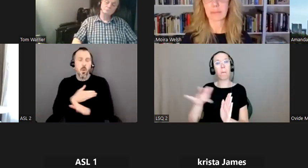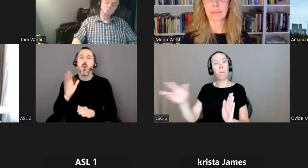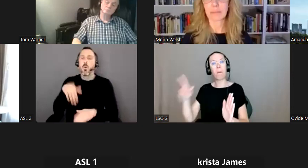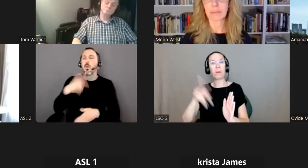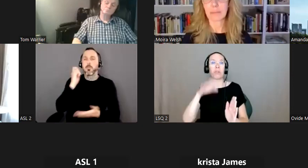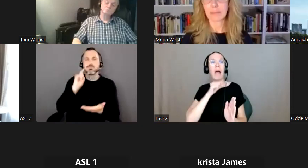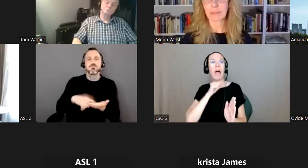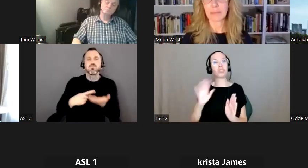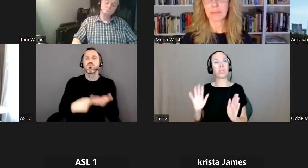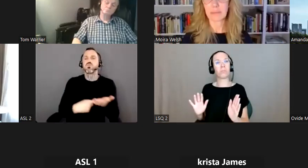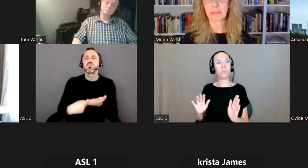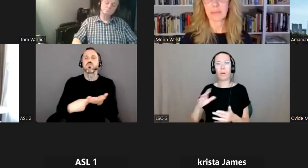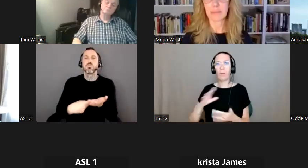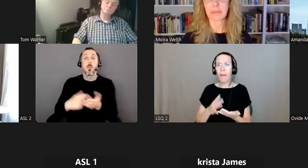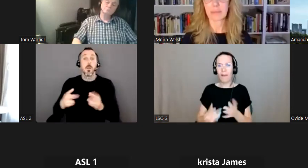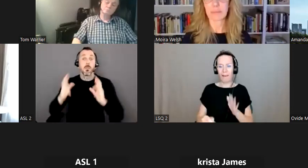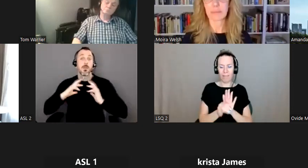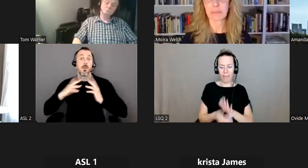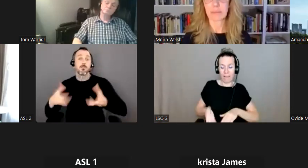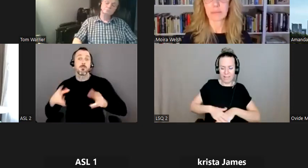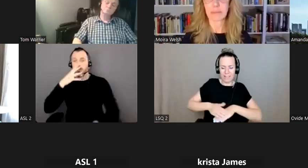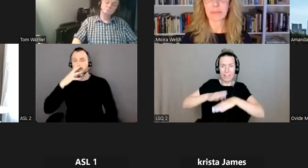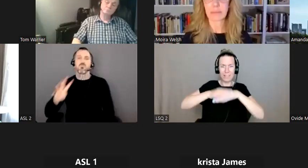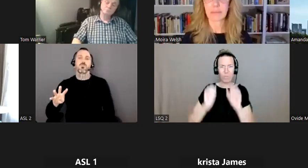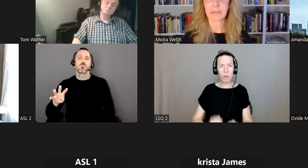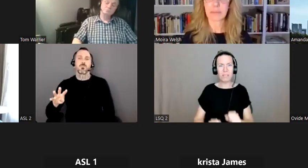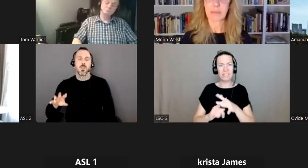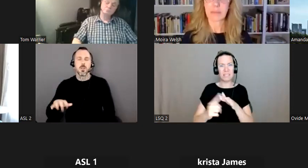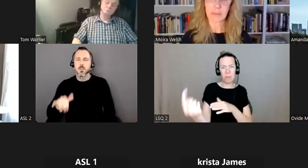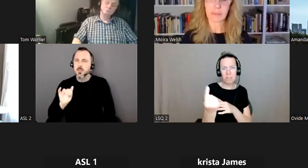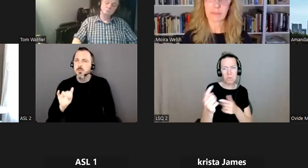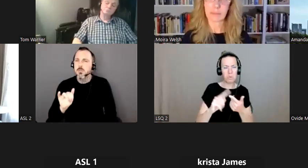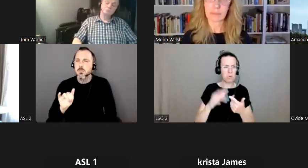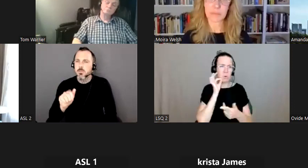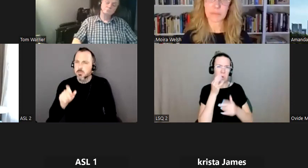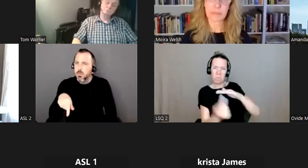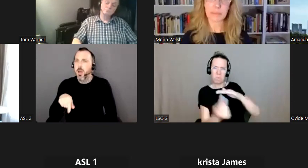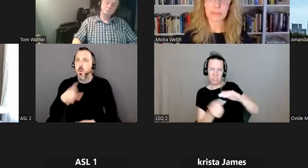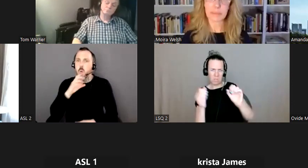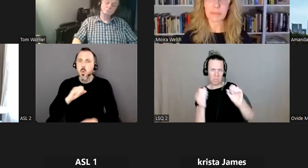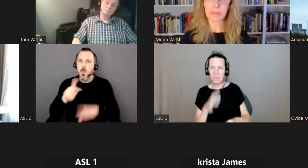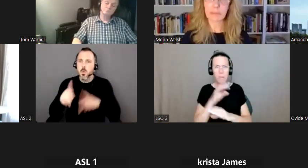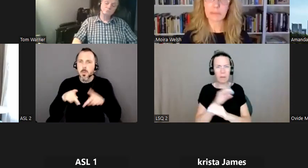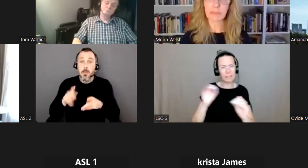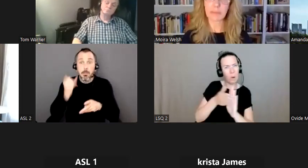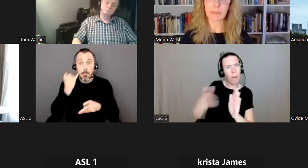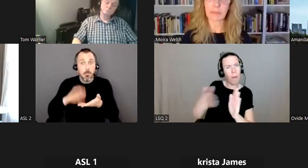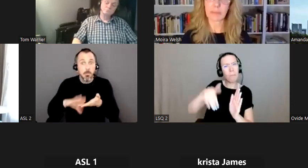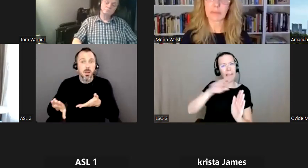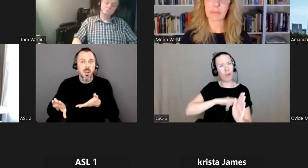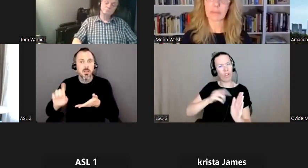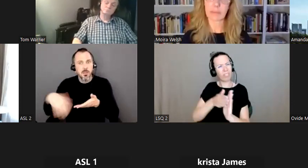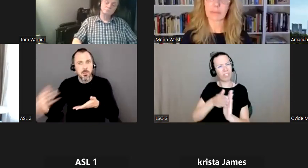of being excluded or marginalized older people. And so that's something I've taken up throughout my